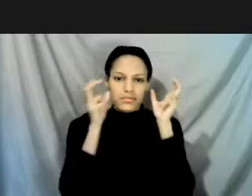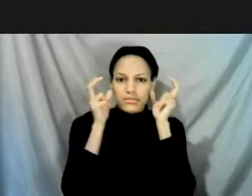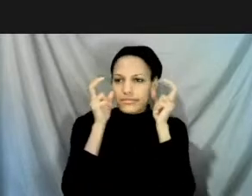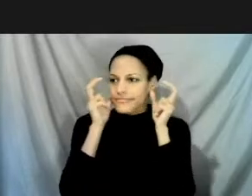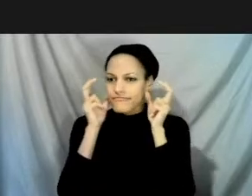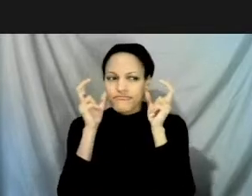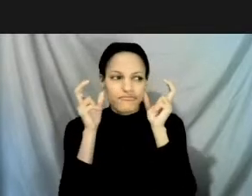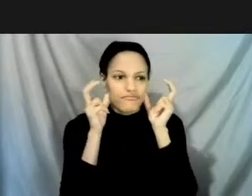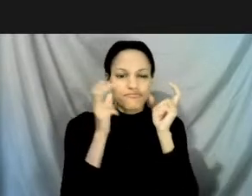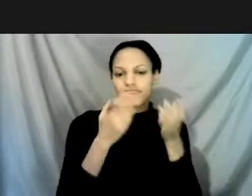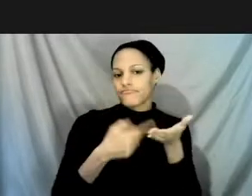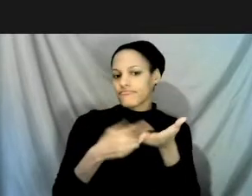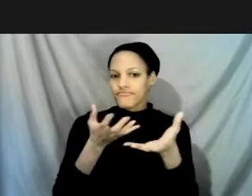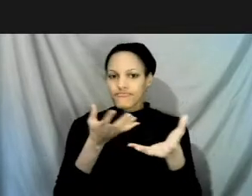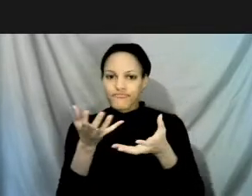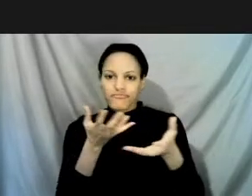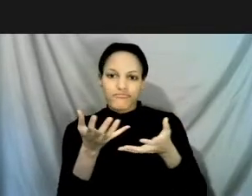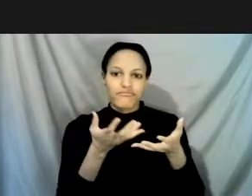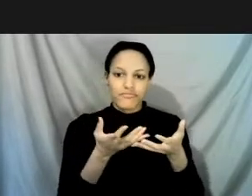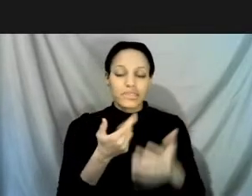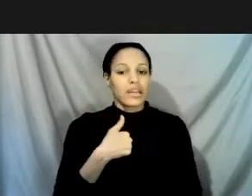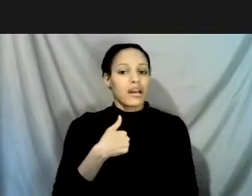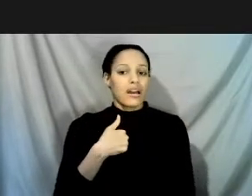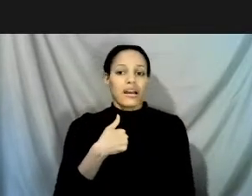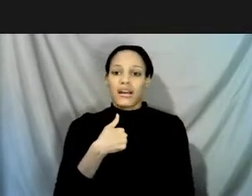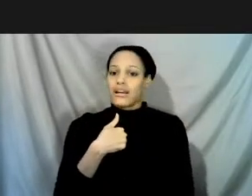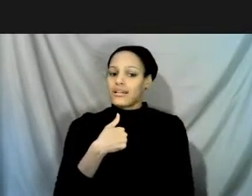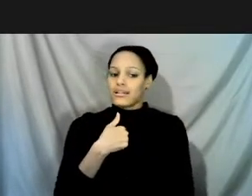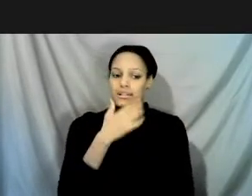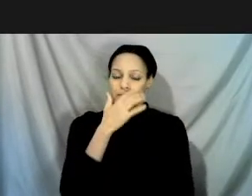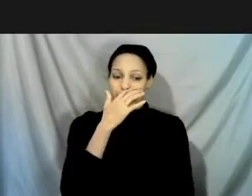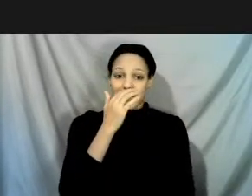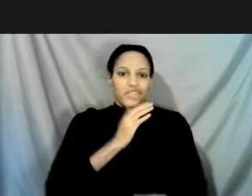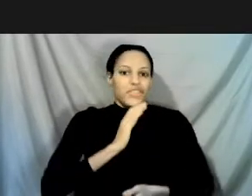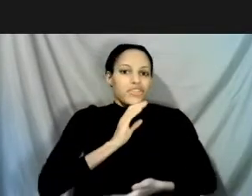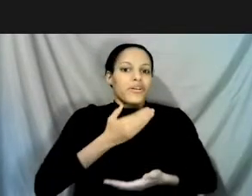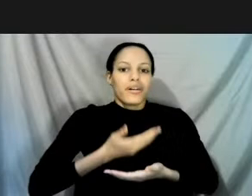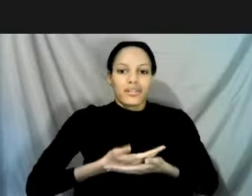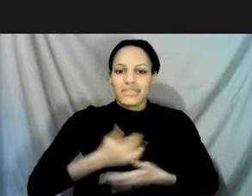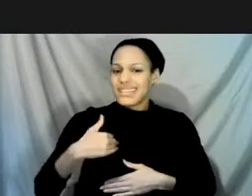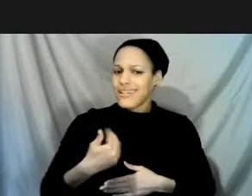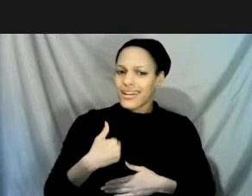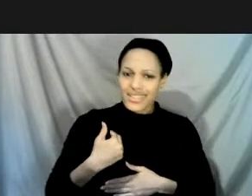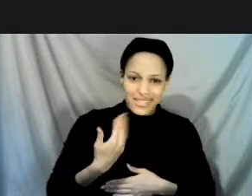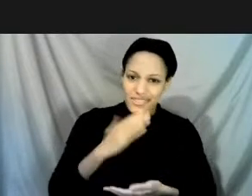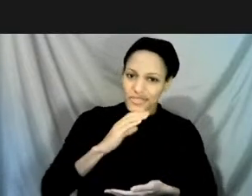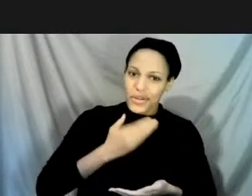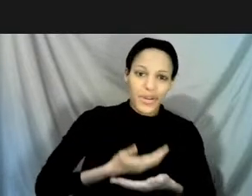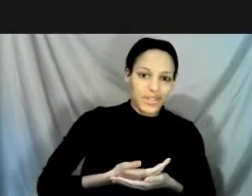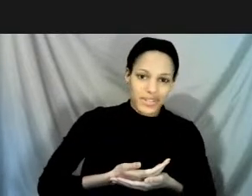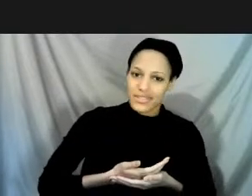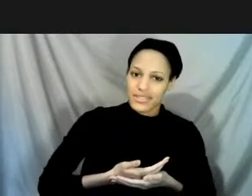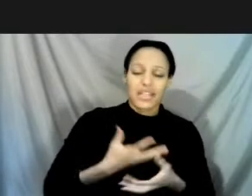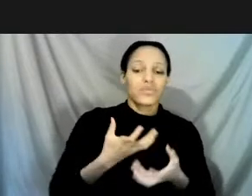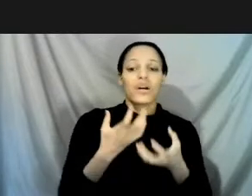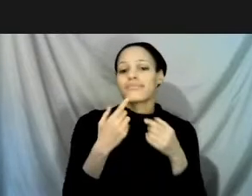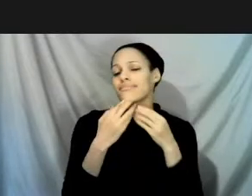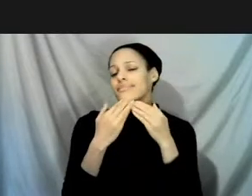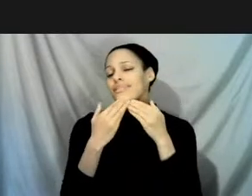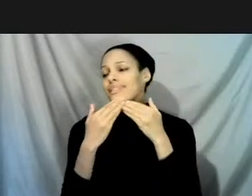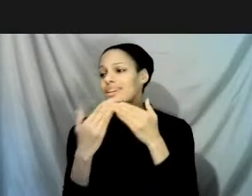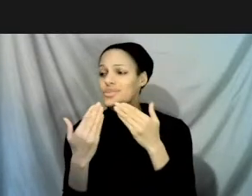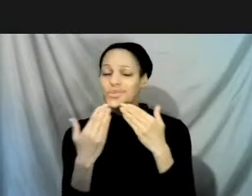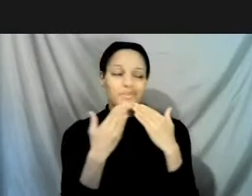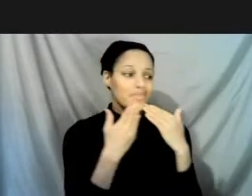I am the daughter of this group. I just want to say thank you for who